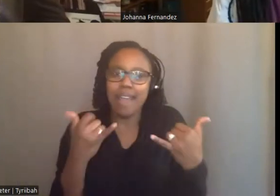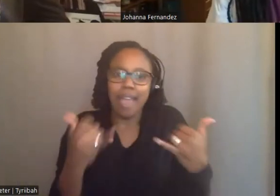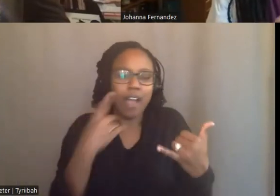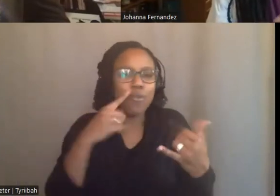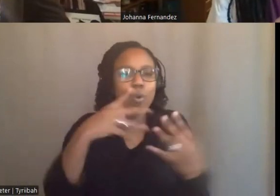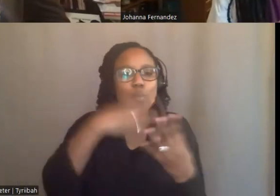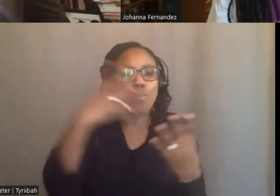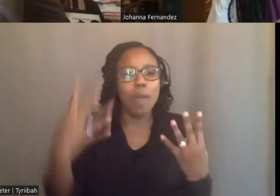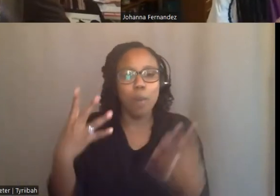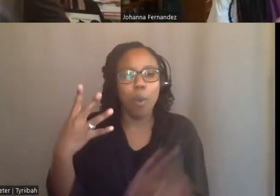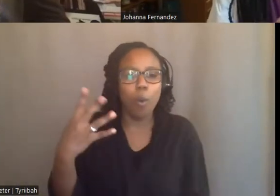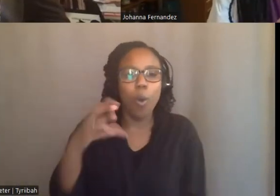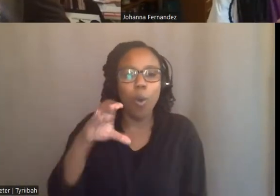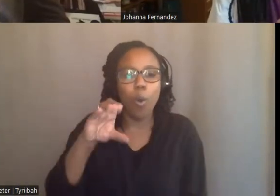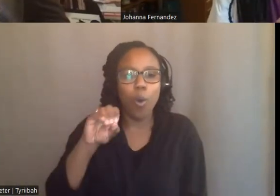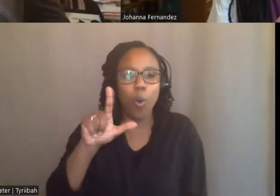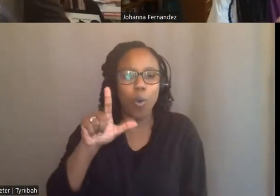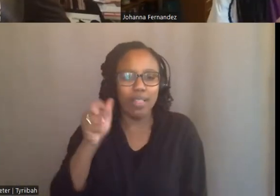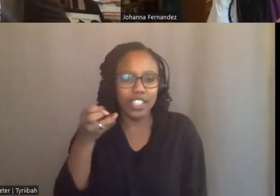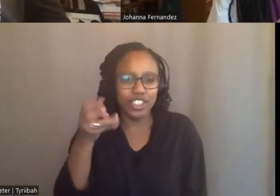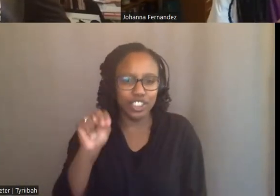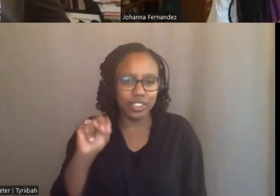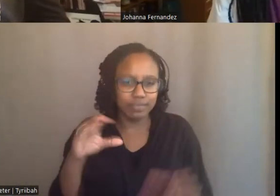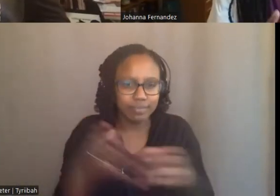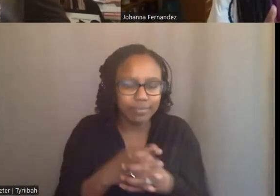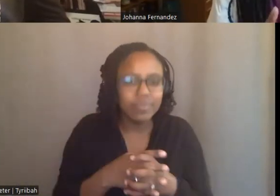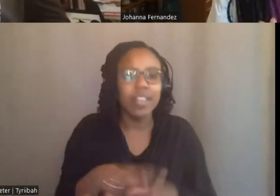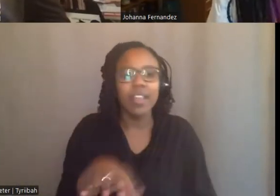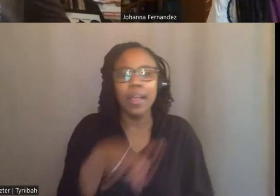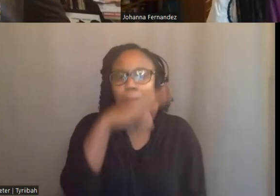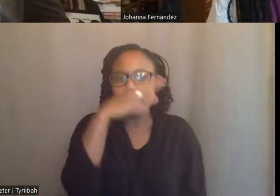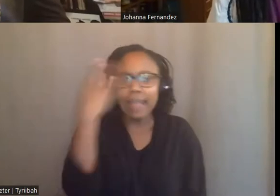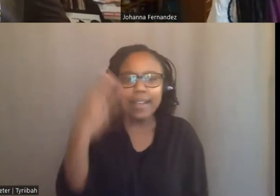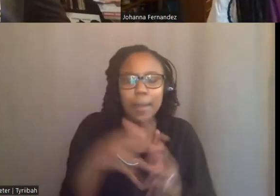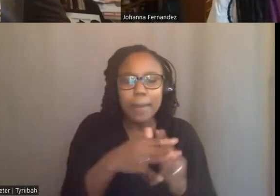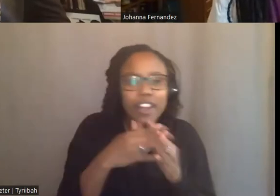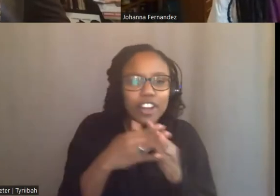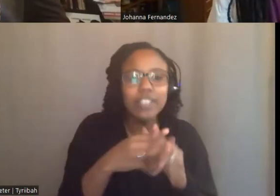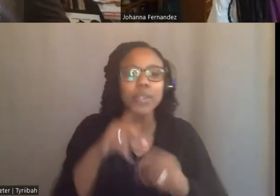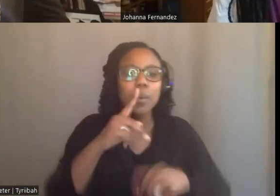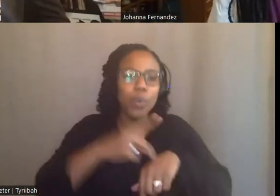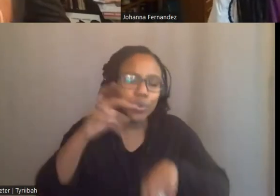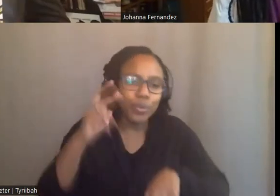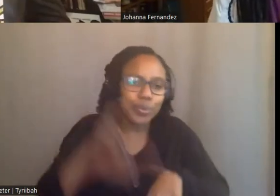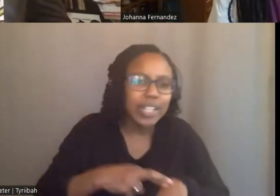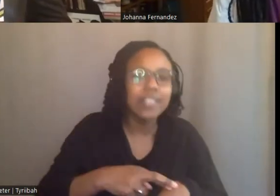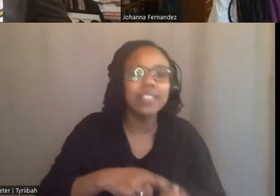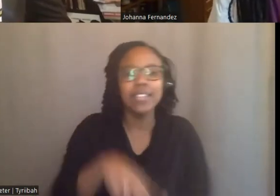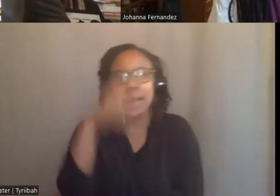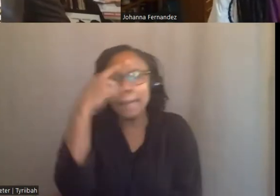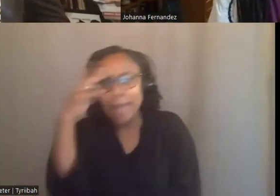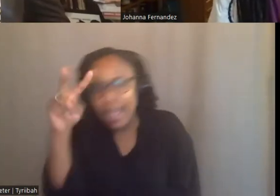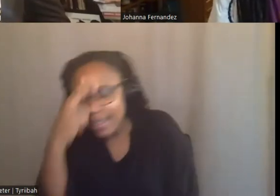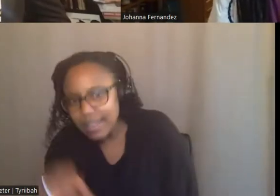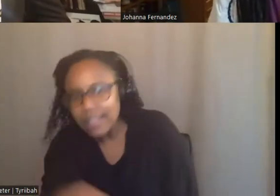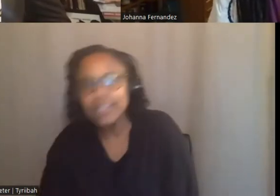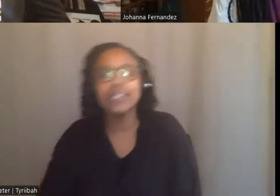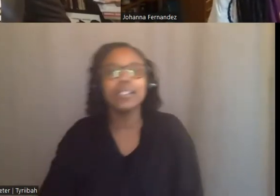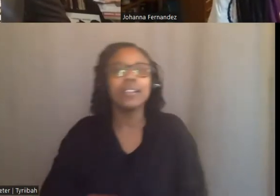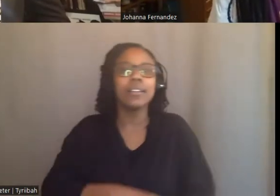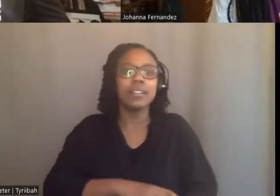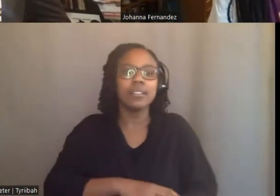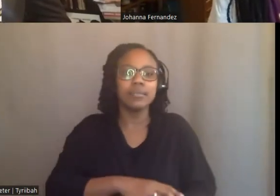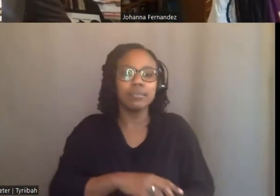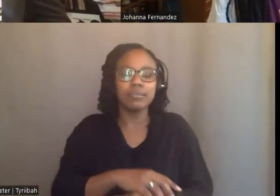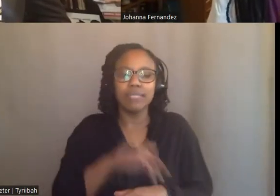Americans, poor whites from Appalachia in the White Patriots, and Mexicans and Puerto Ricans in the Young Lords. It's a